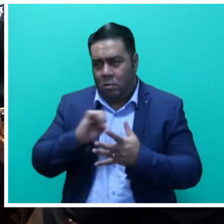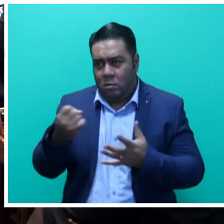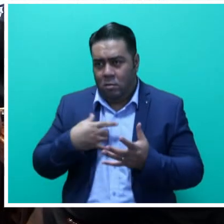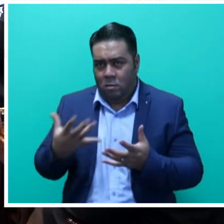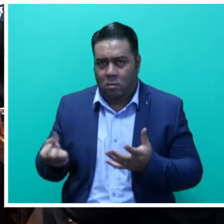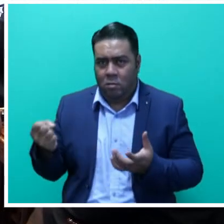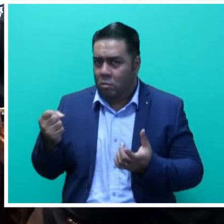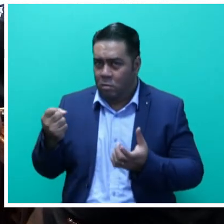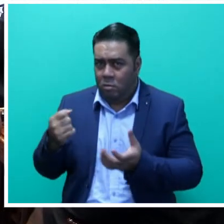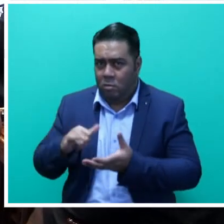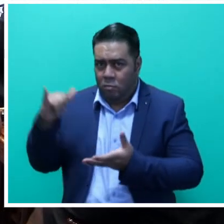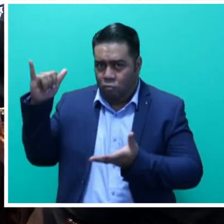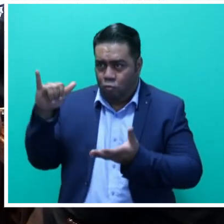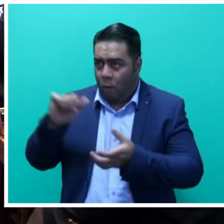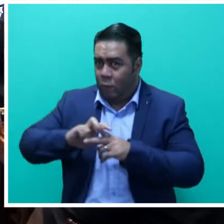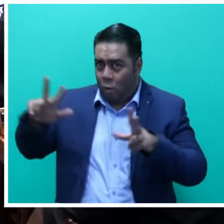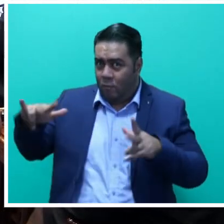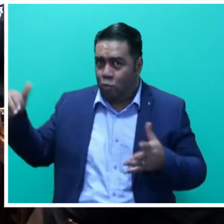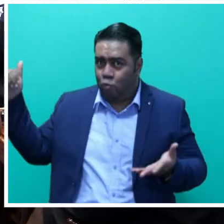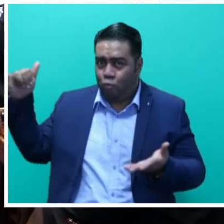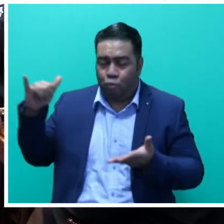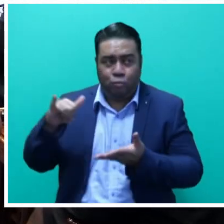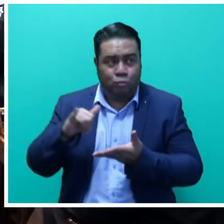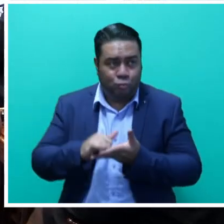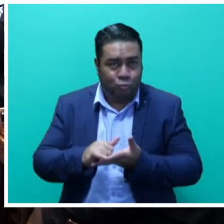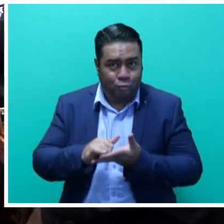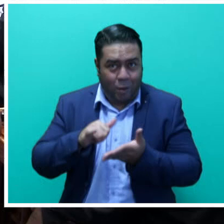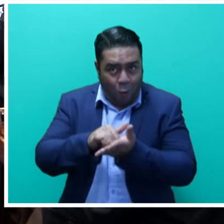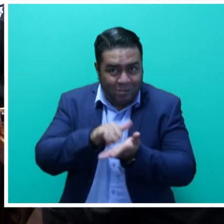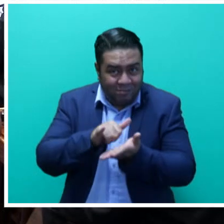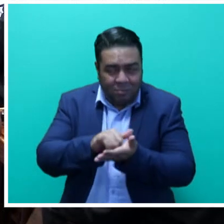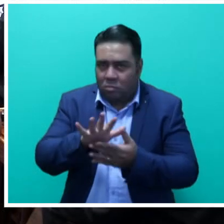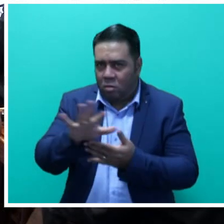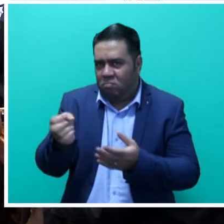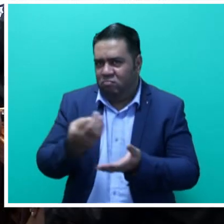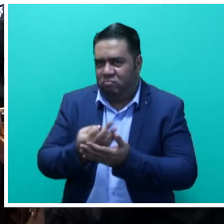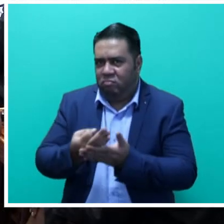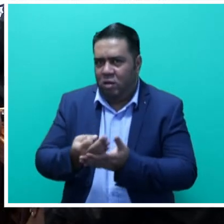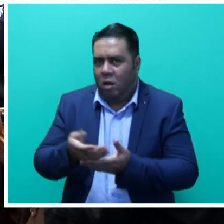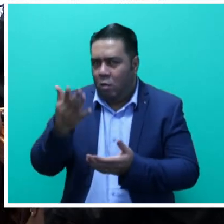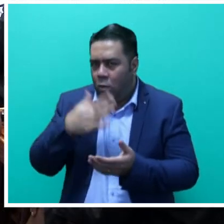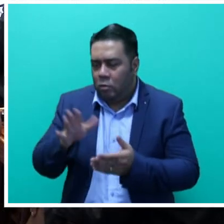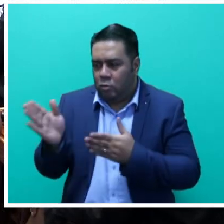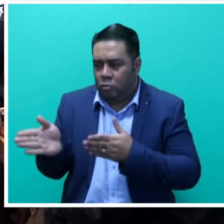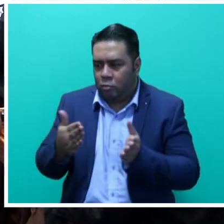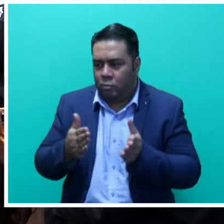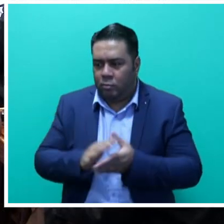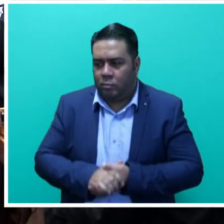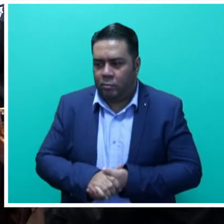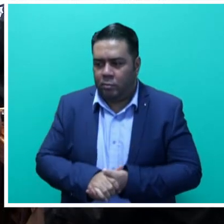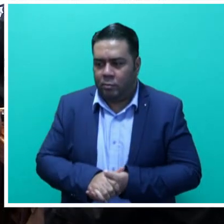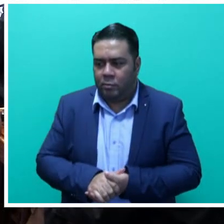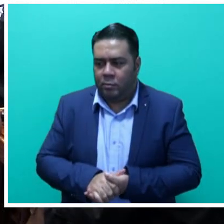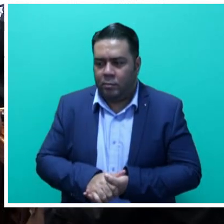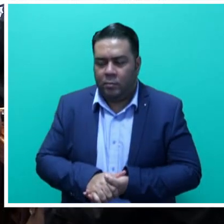not feasible in the immediate future. However, what this project will support to ensure sustainable tourism